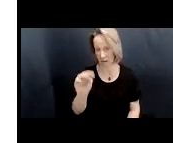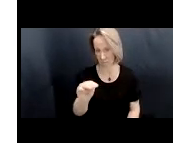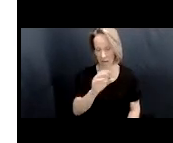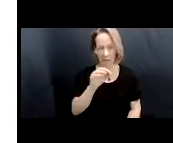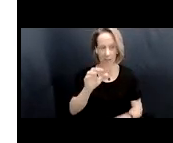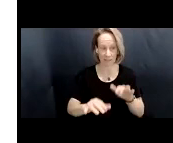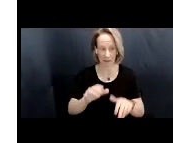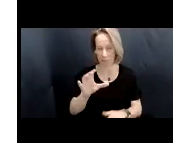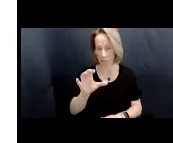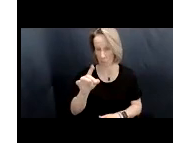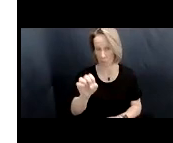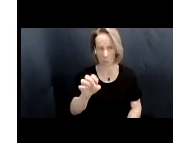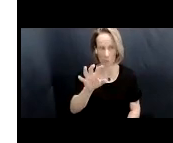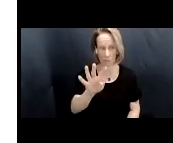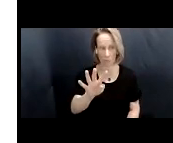46027364,